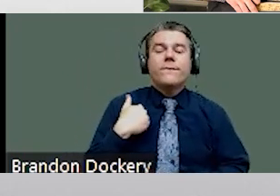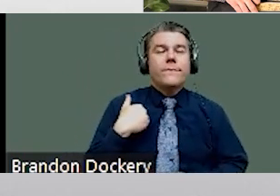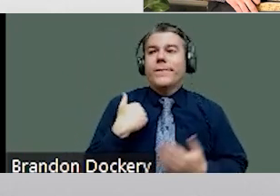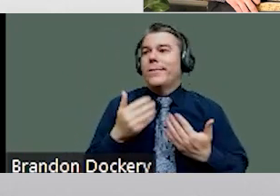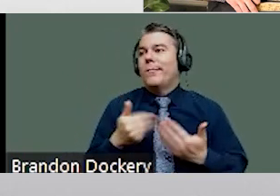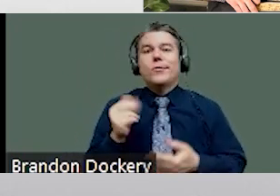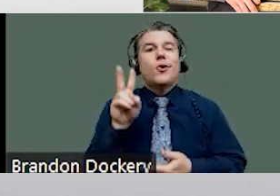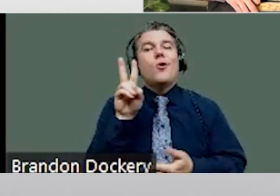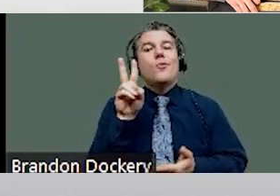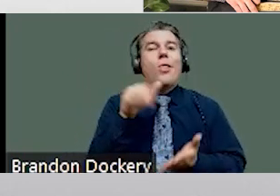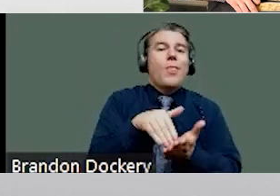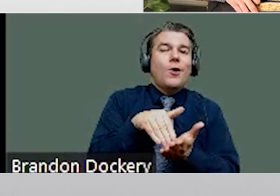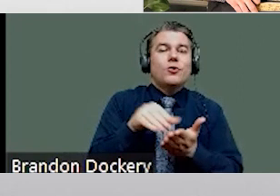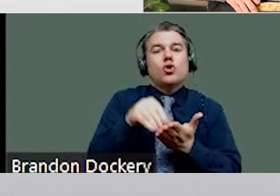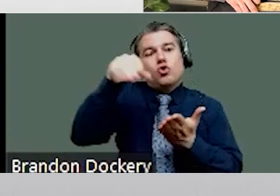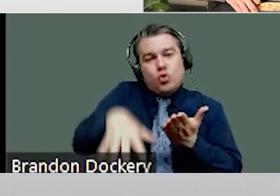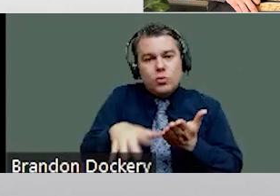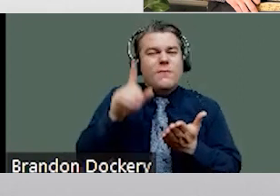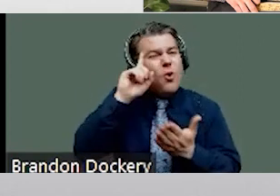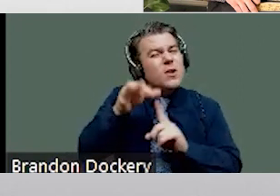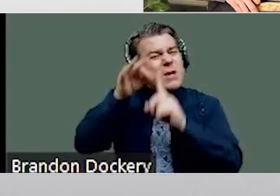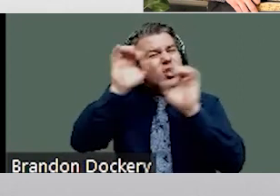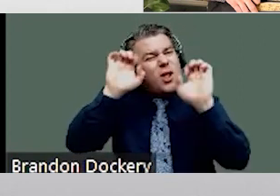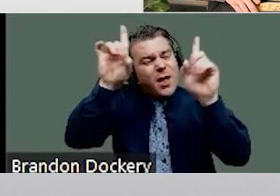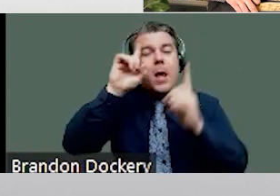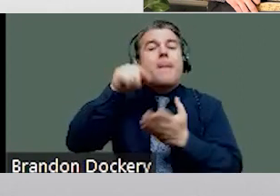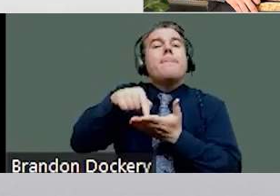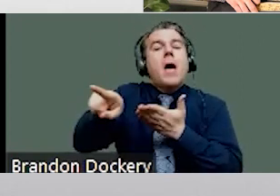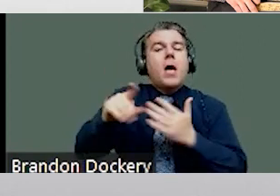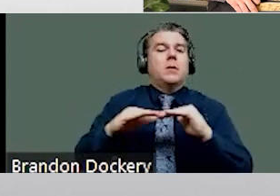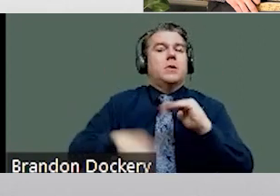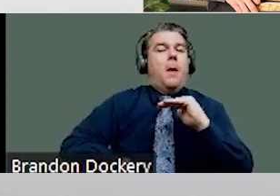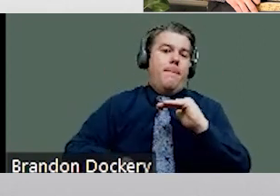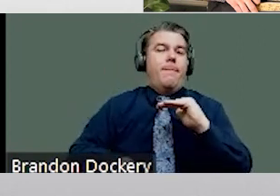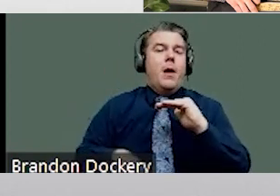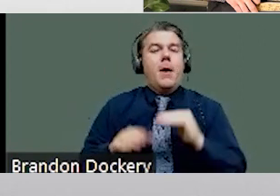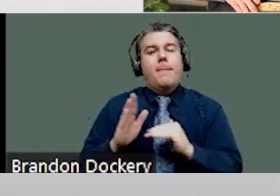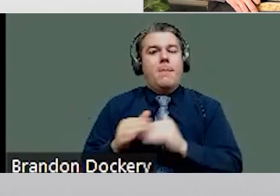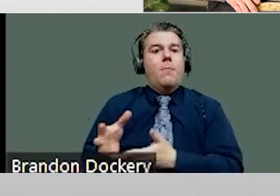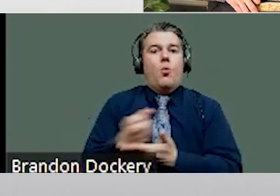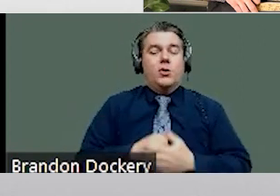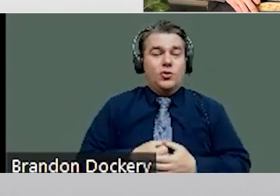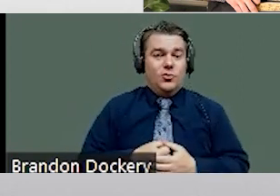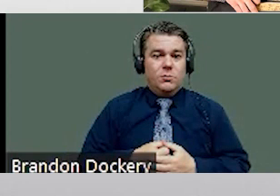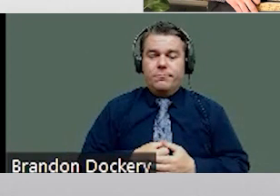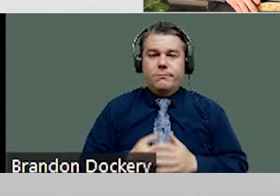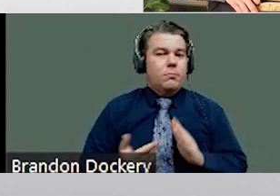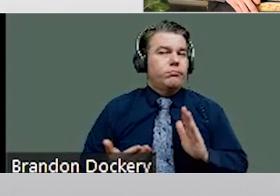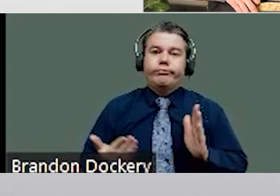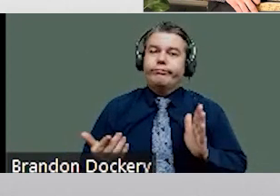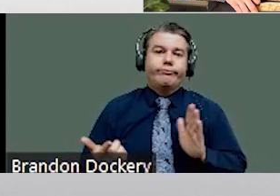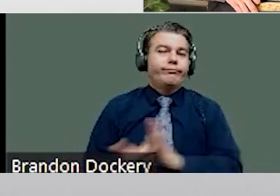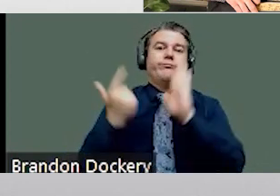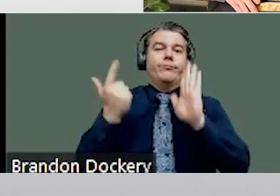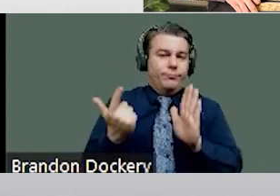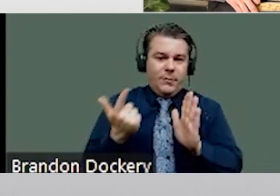were nearly 2,000 students in special ed being paid subminimum wages. Clear violation